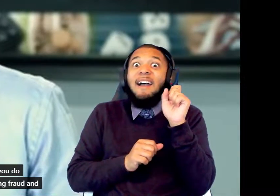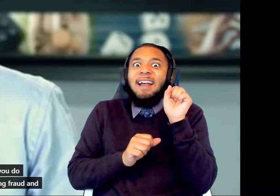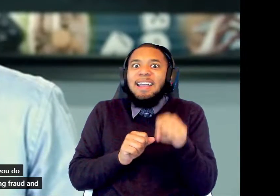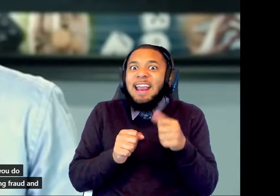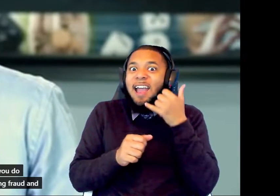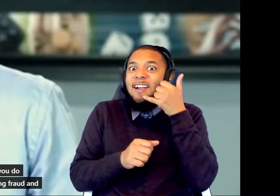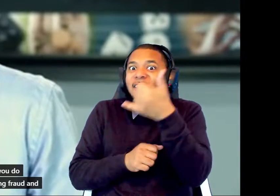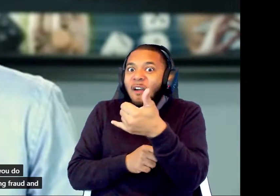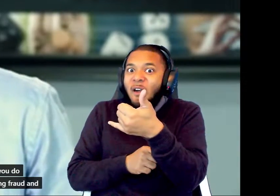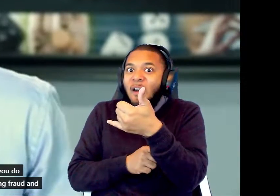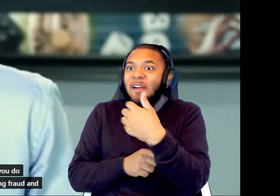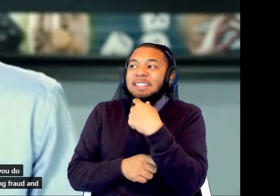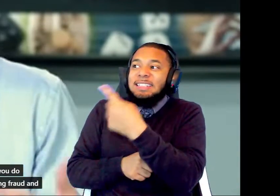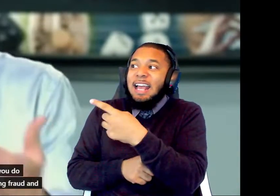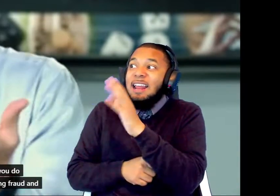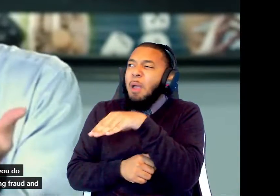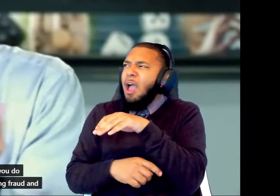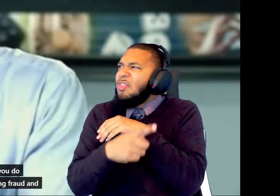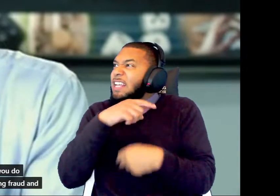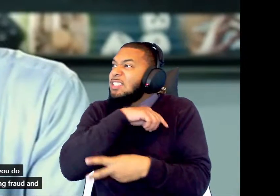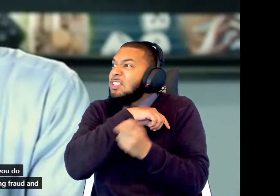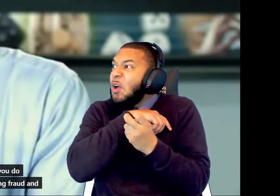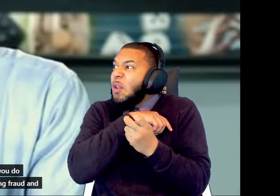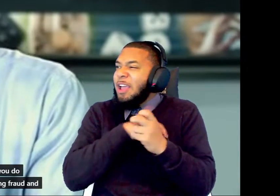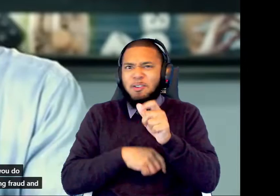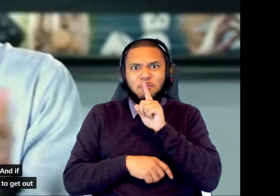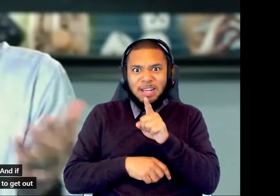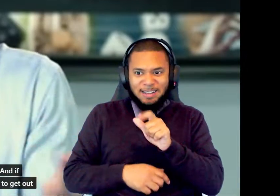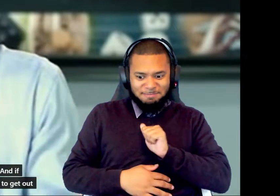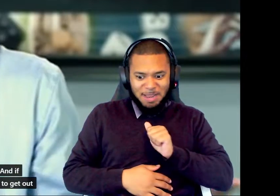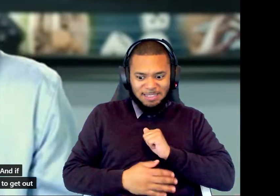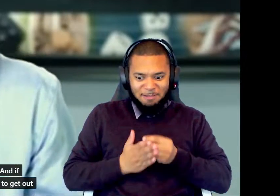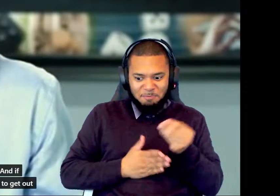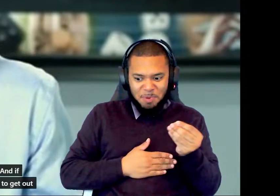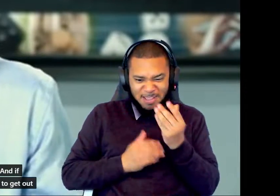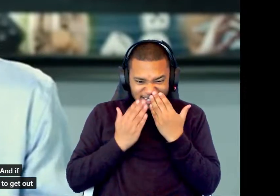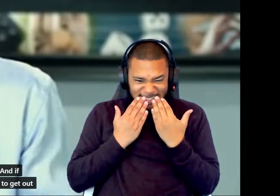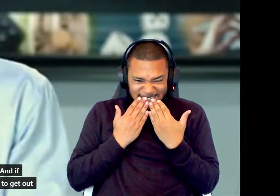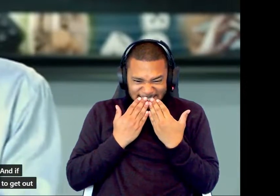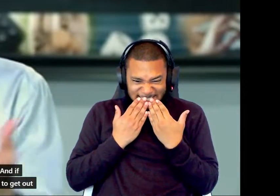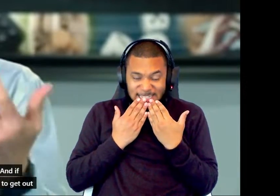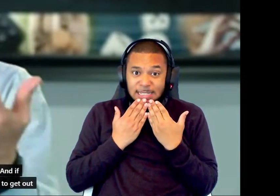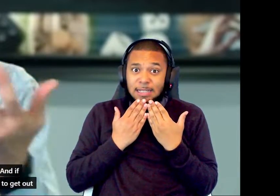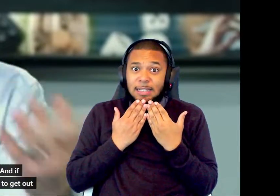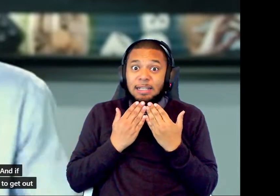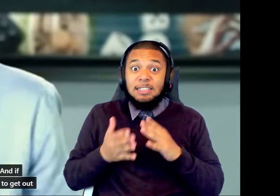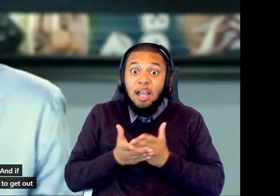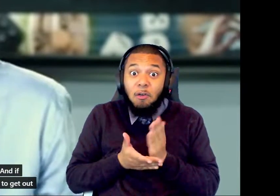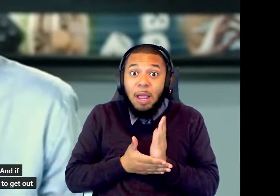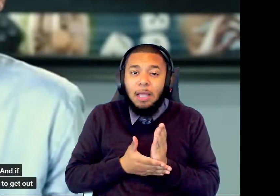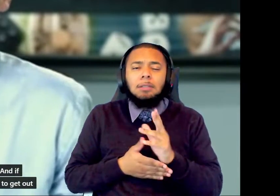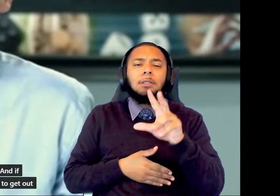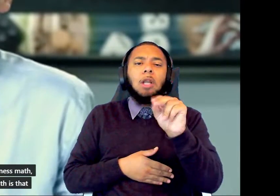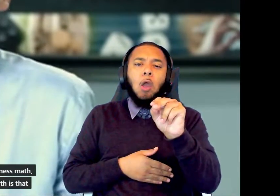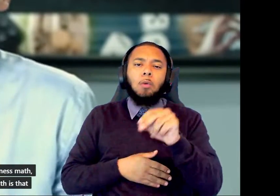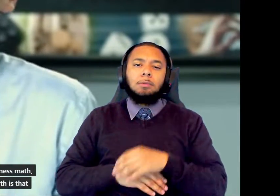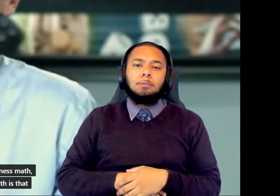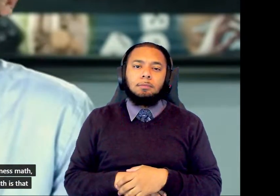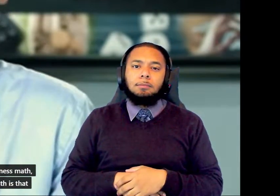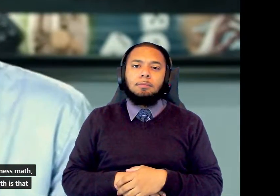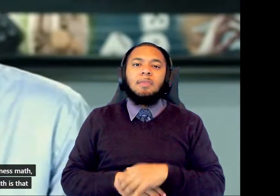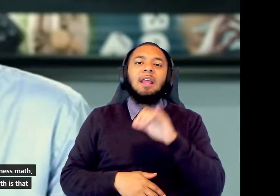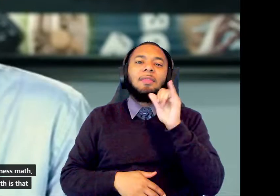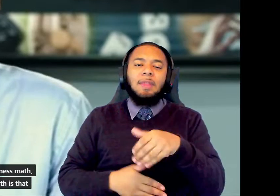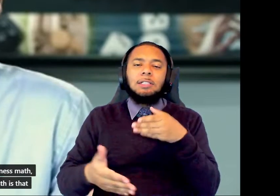No. Because if you do that, you're the one committing fraud, and then you can go to jail. And if there's one thing I want you to get out of this